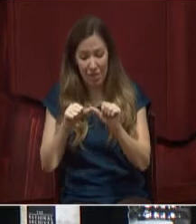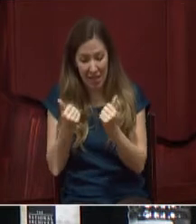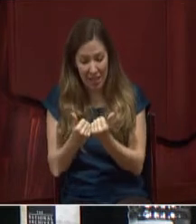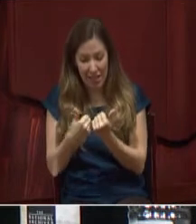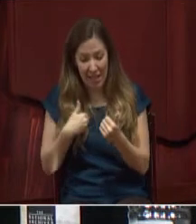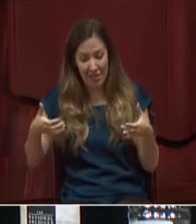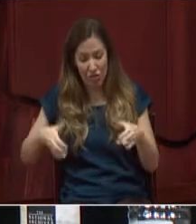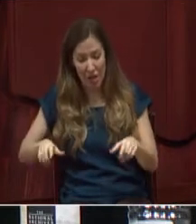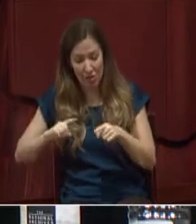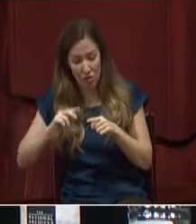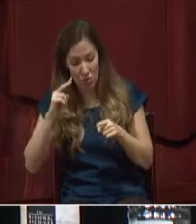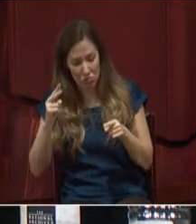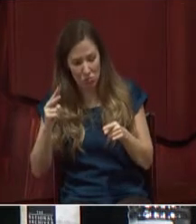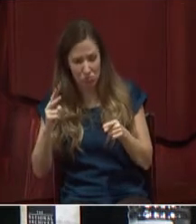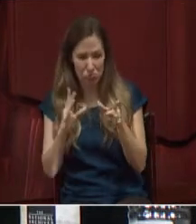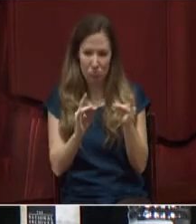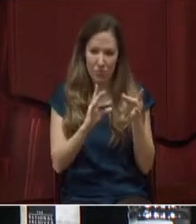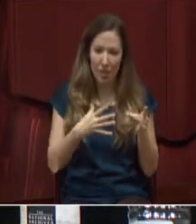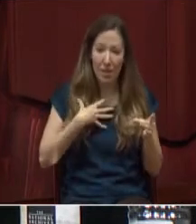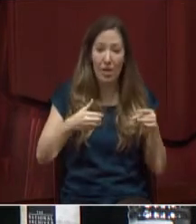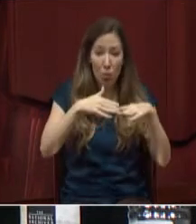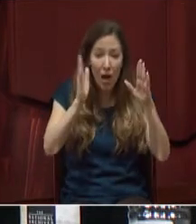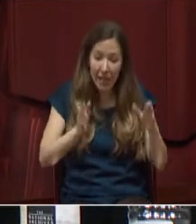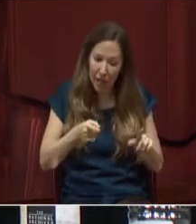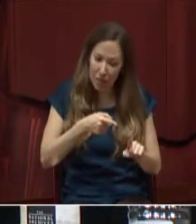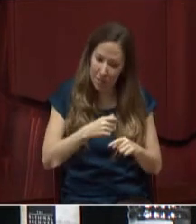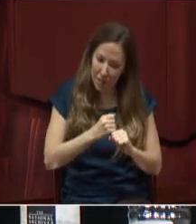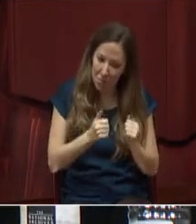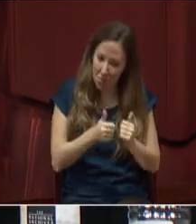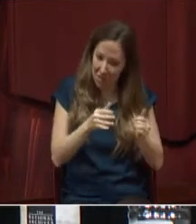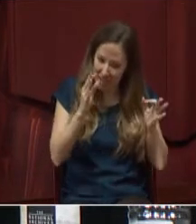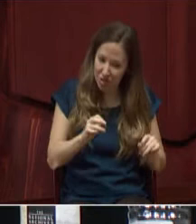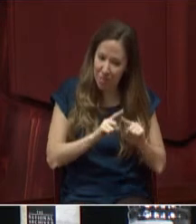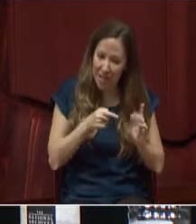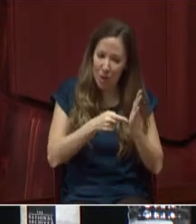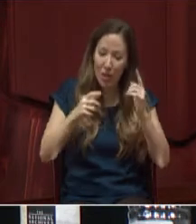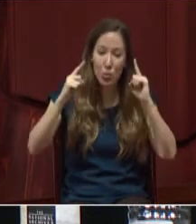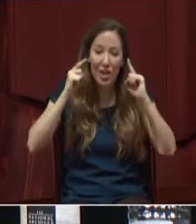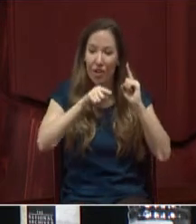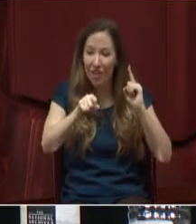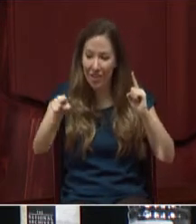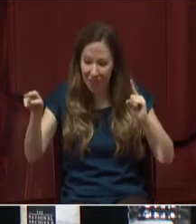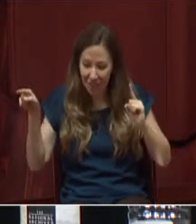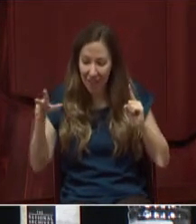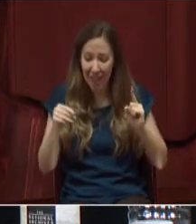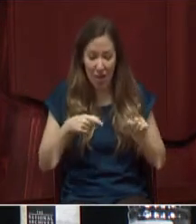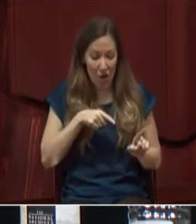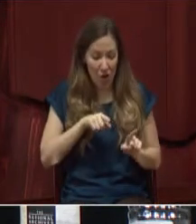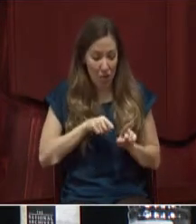White House was dominating, and he wanted real options. The other thing about this system that was different is that Nixon genuinely